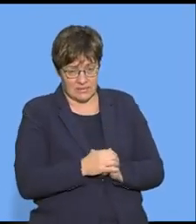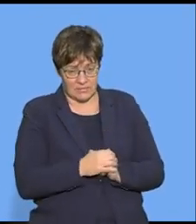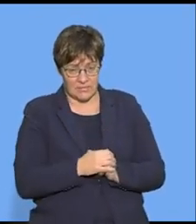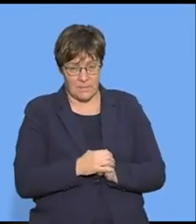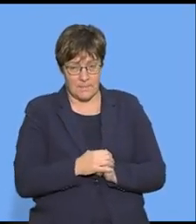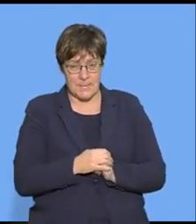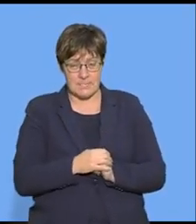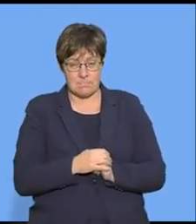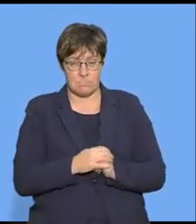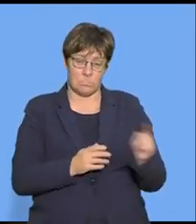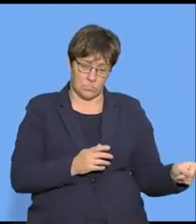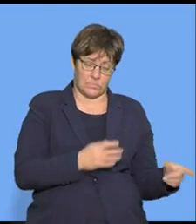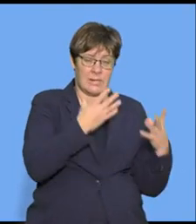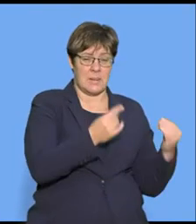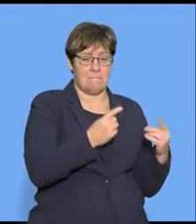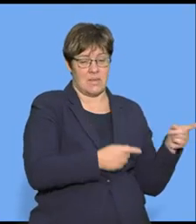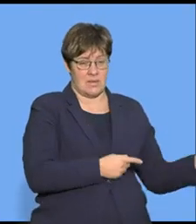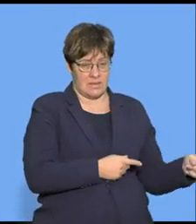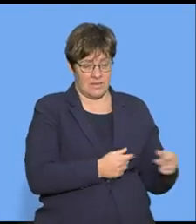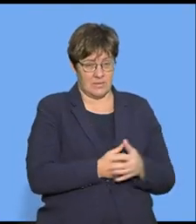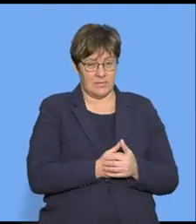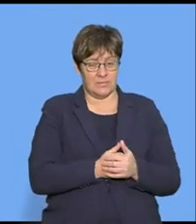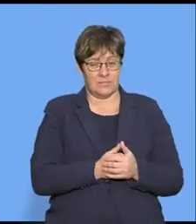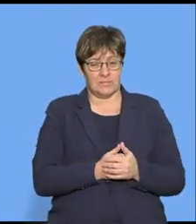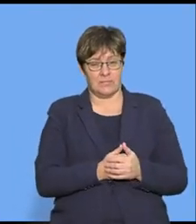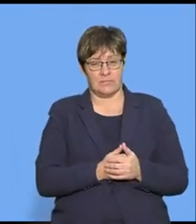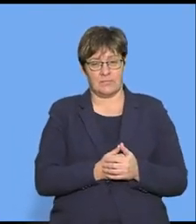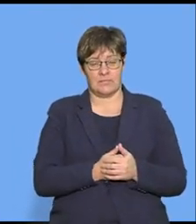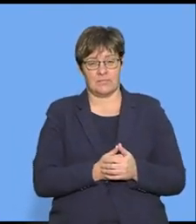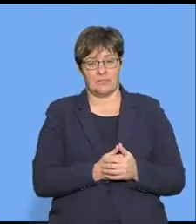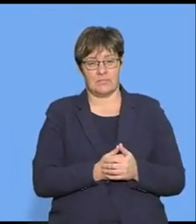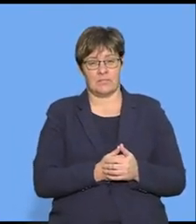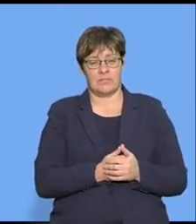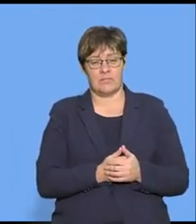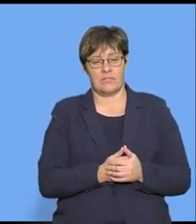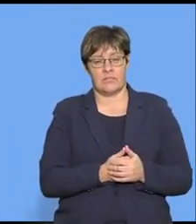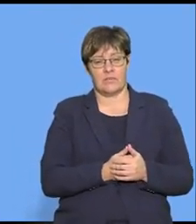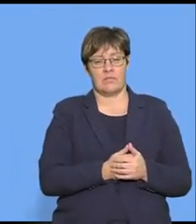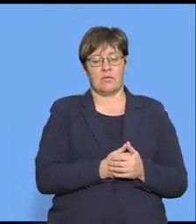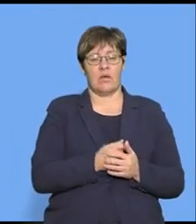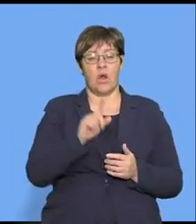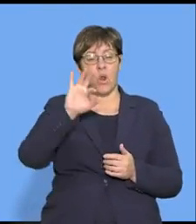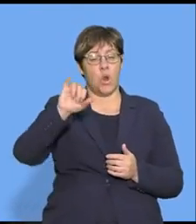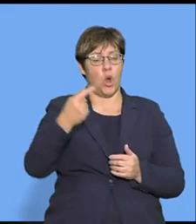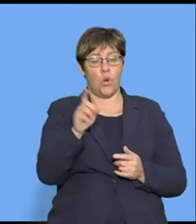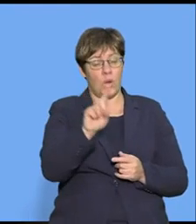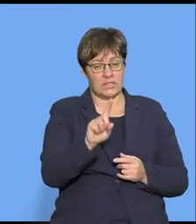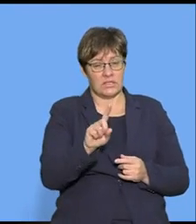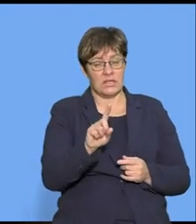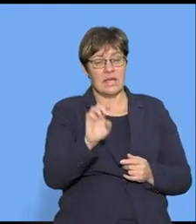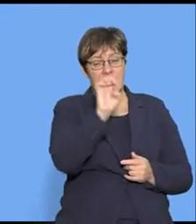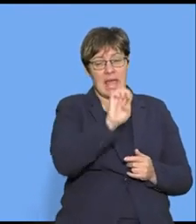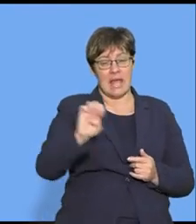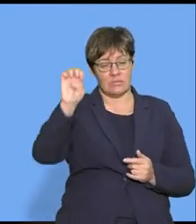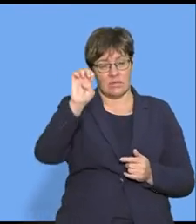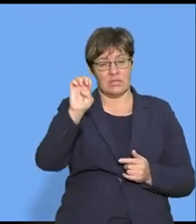my number. And you know, just to remember what a log is about, it's exponent equal to